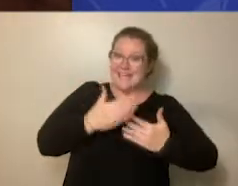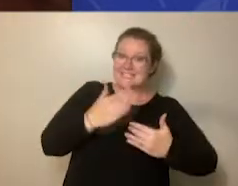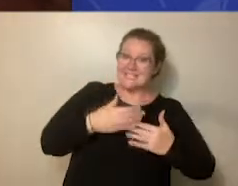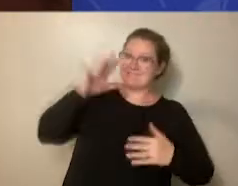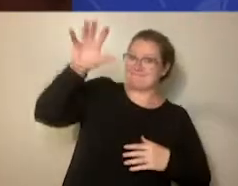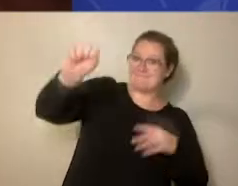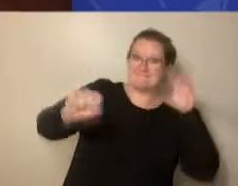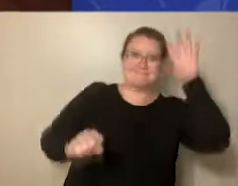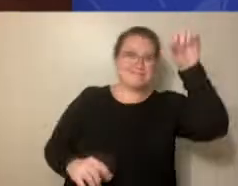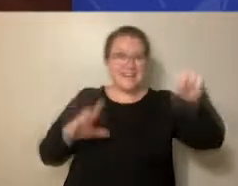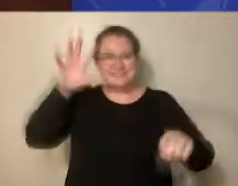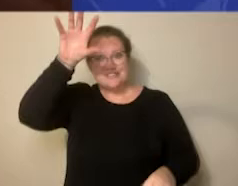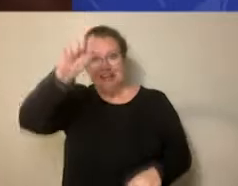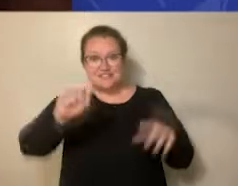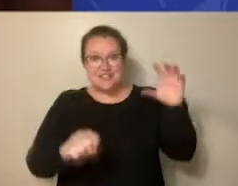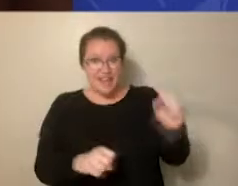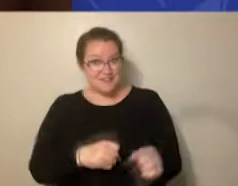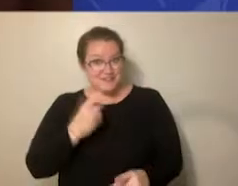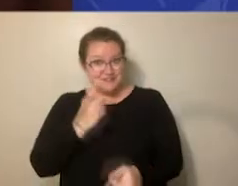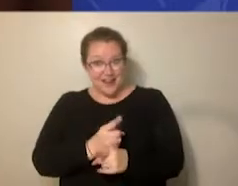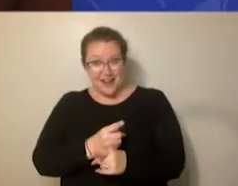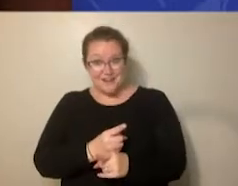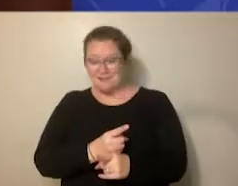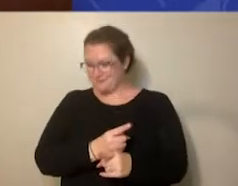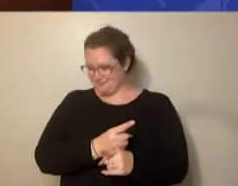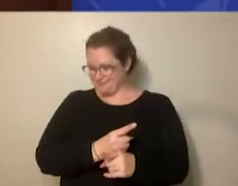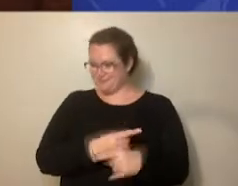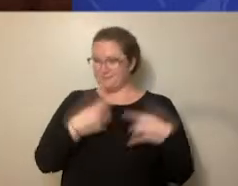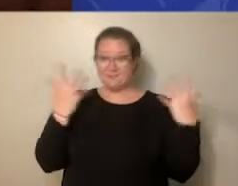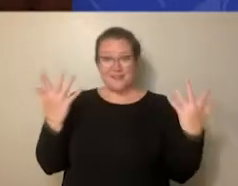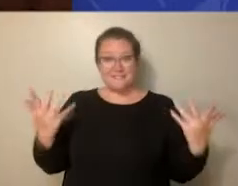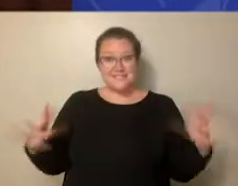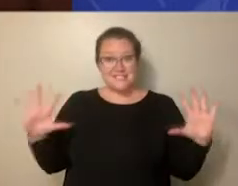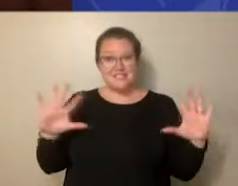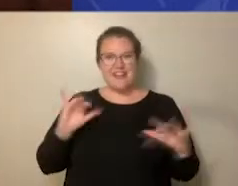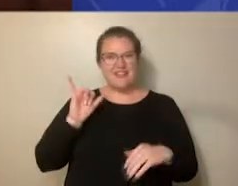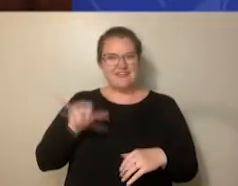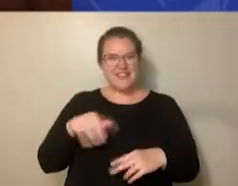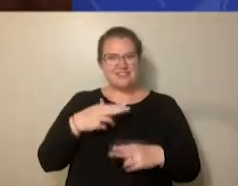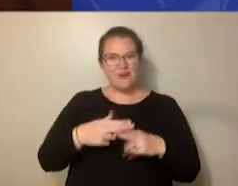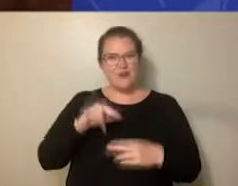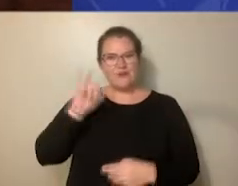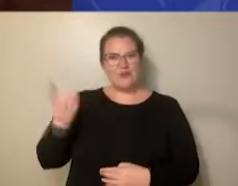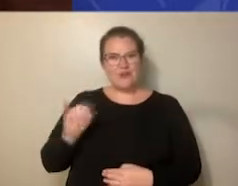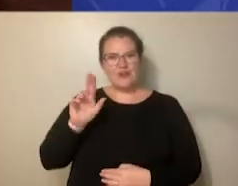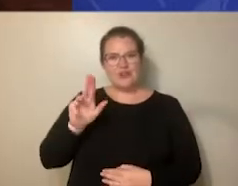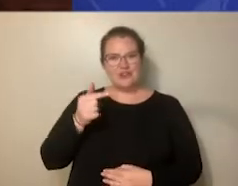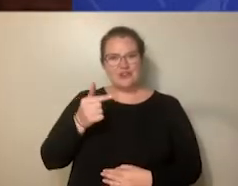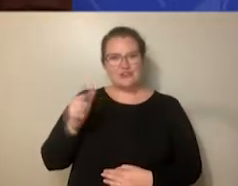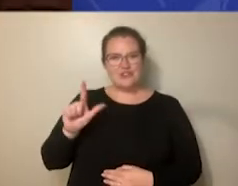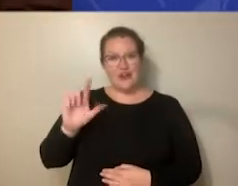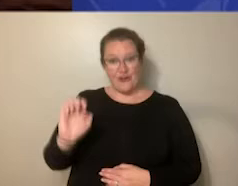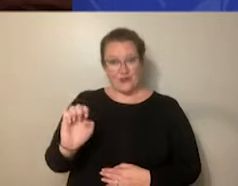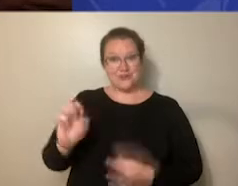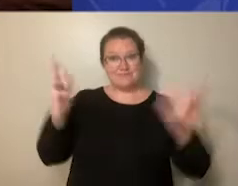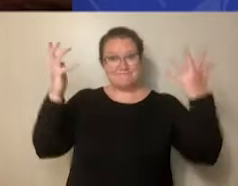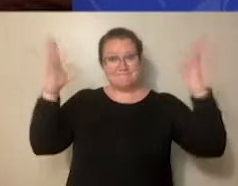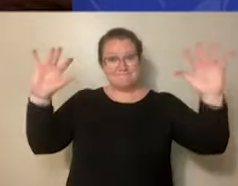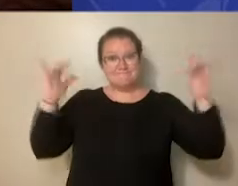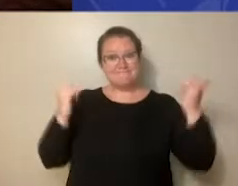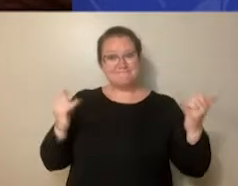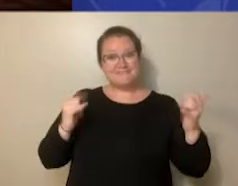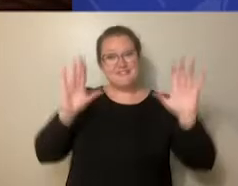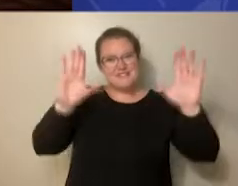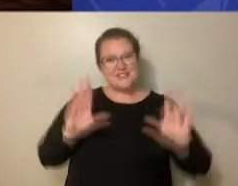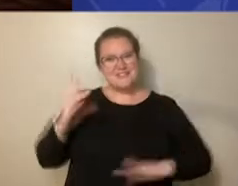to juggle. There we go. And that's Mr. Deal Day with your wiggle break.